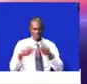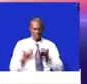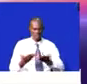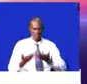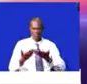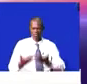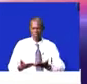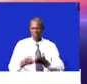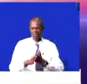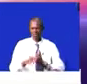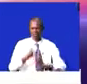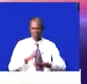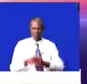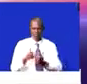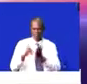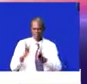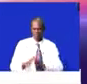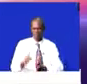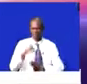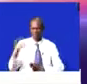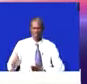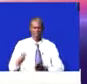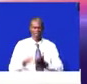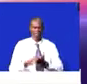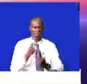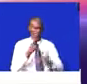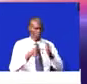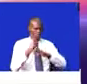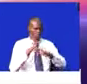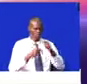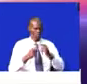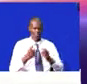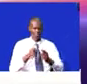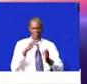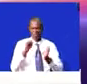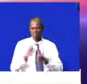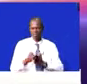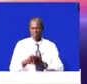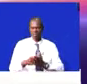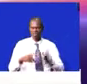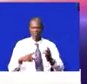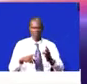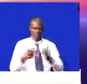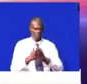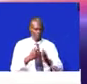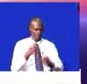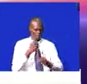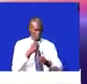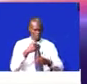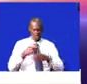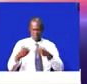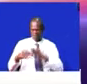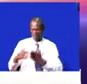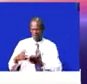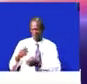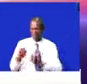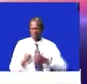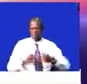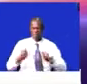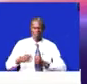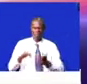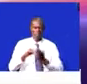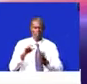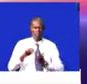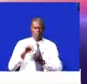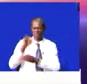chiwo thuolo ne joket mwandu mamoko mar mondo mi gibi giket mwandu e kaunti ma Homabay kono. Kwayo